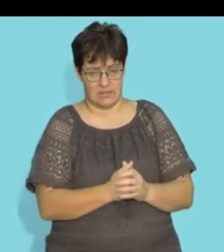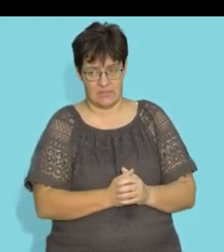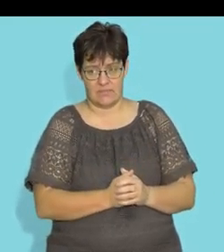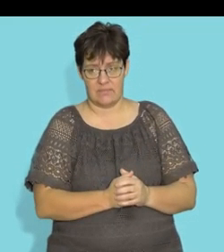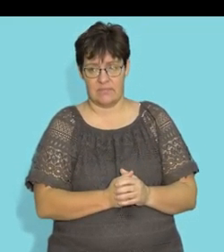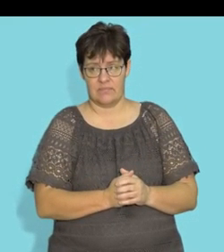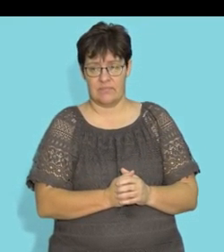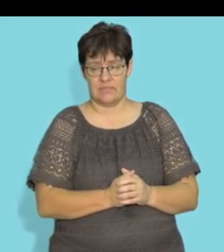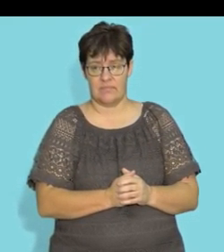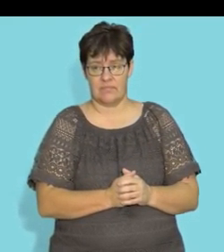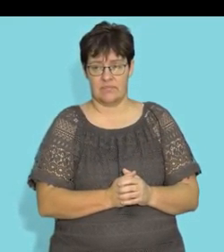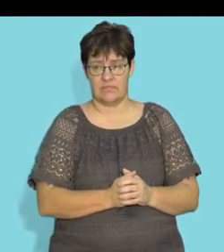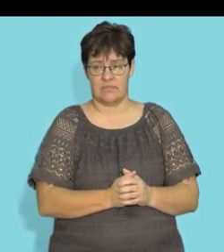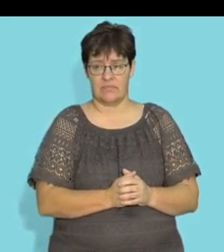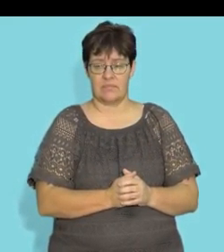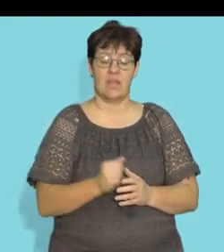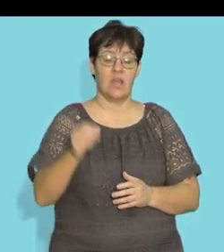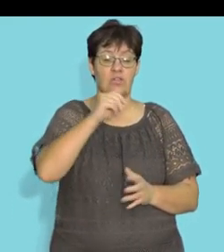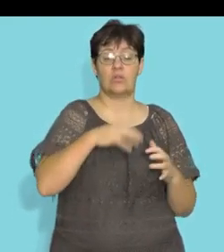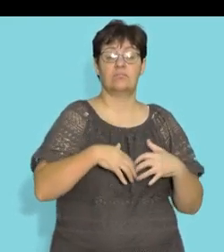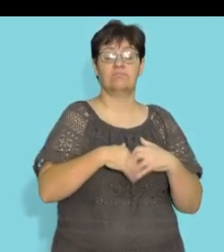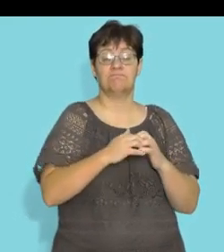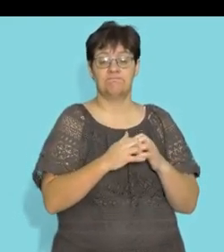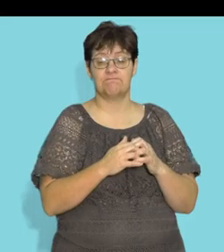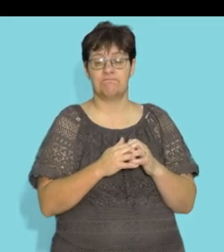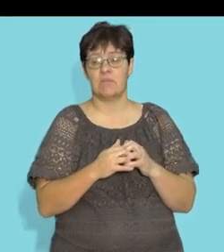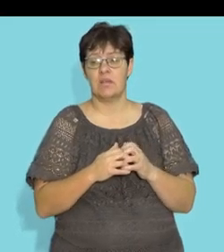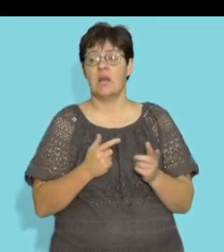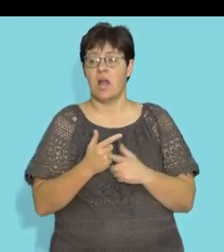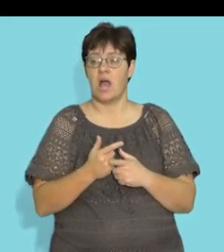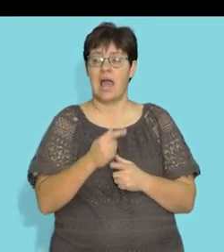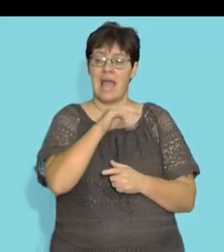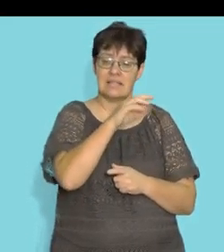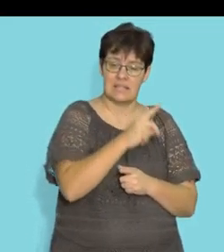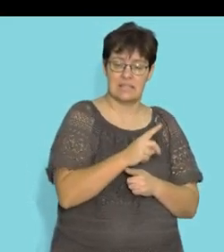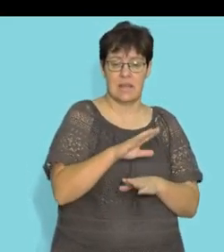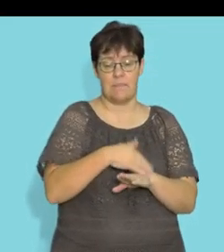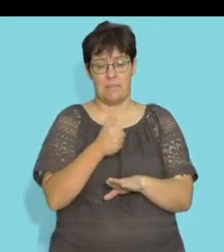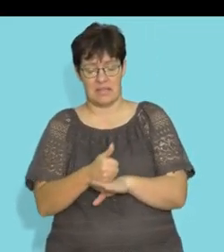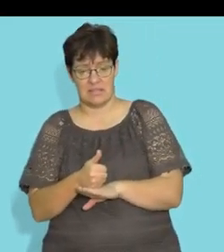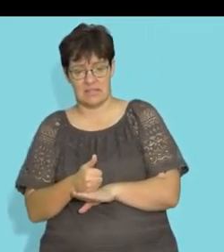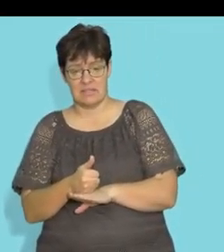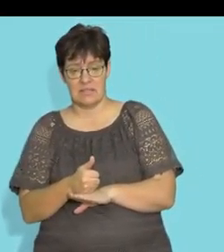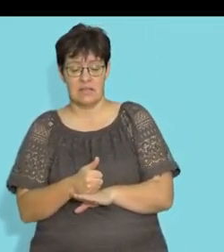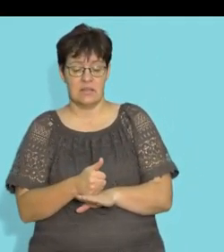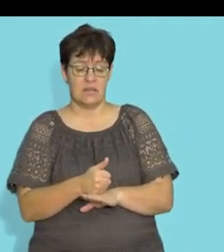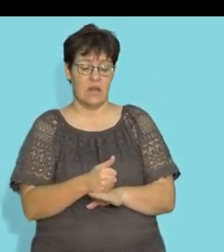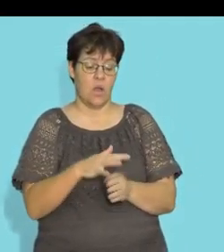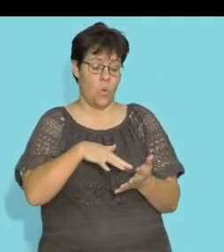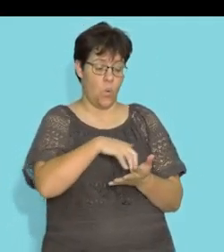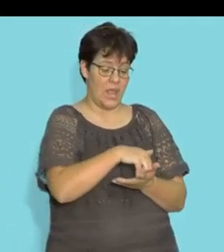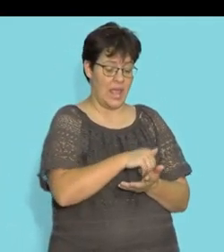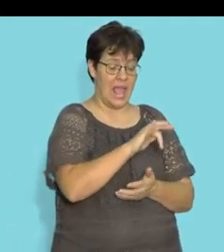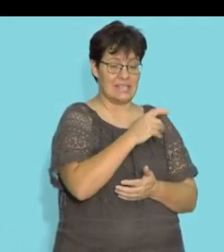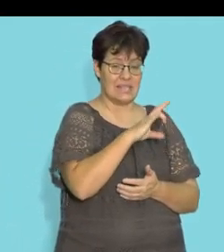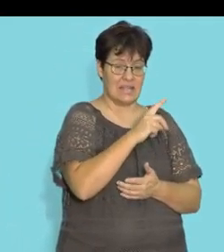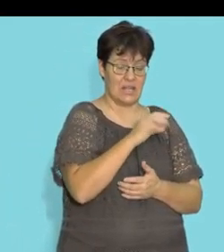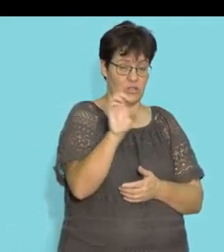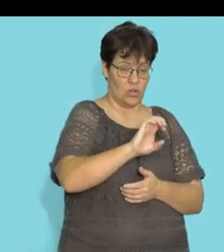proton. So it will not hydrolyze. It will stay in ionic form, and the pH